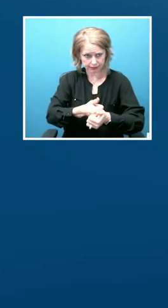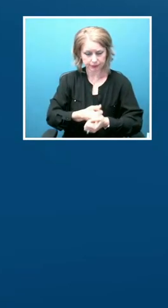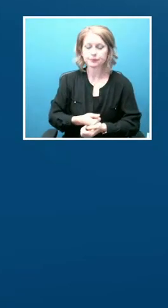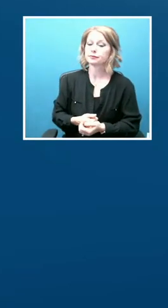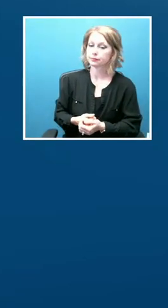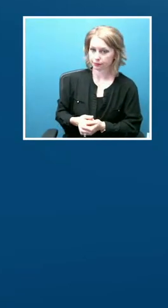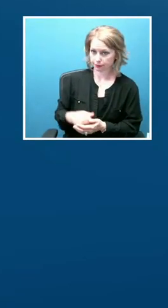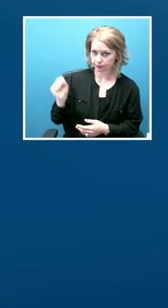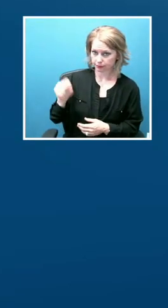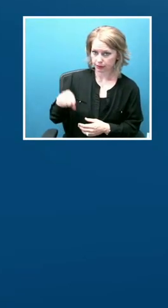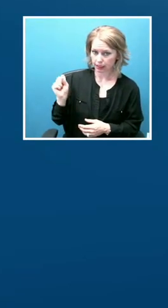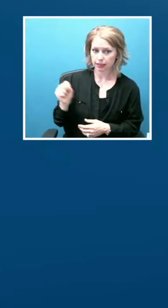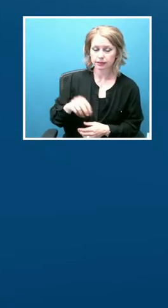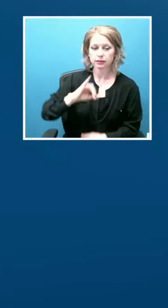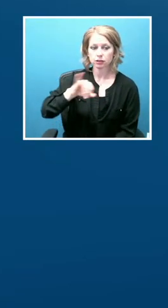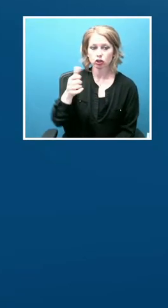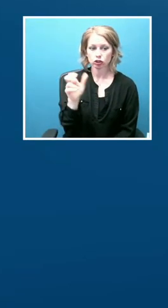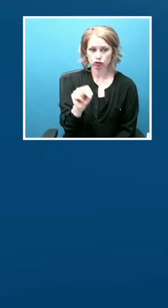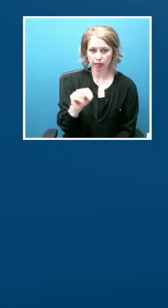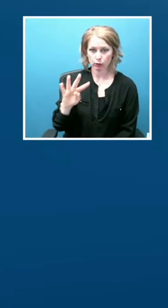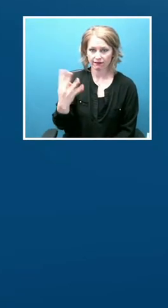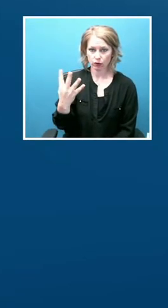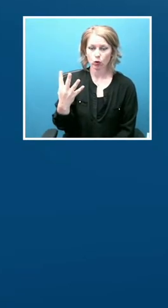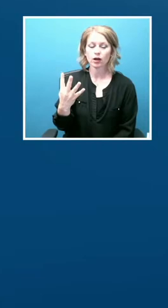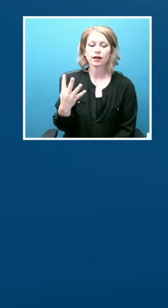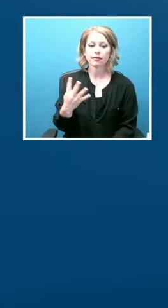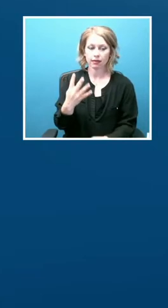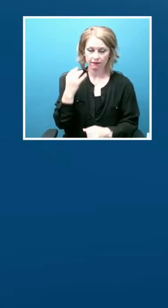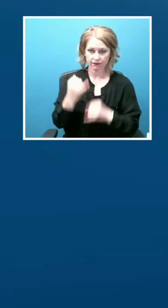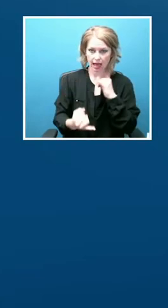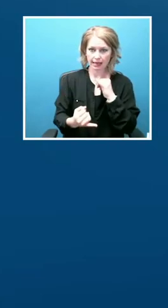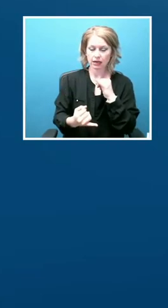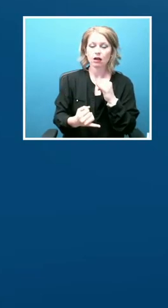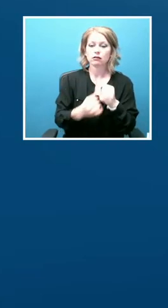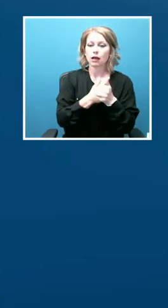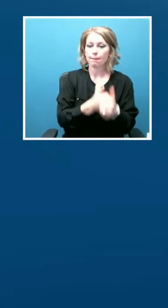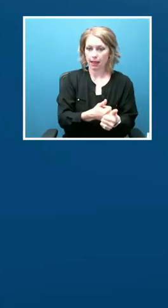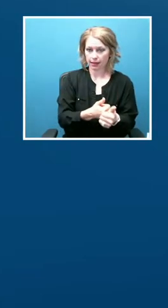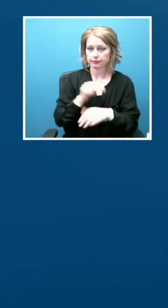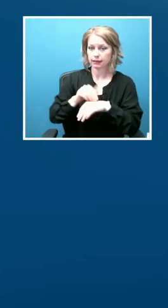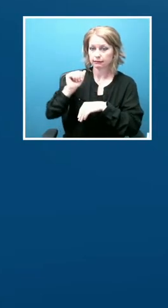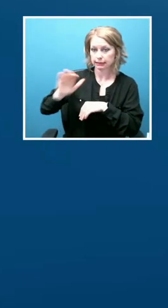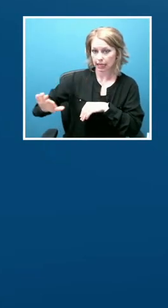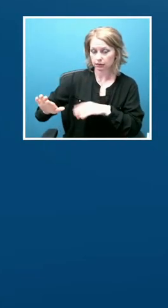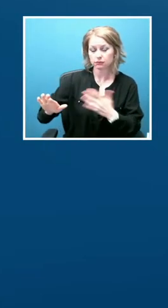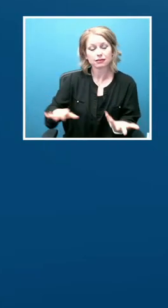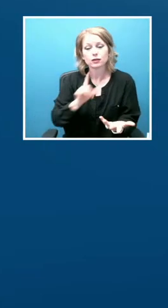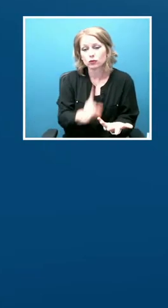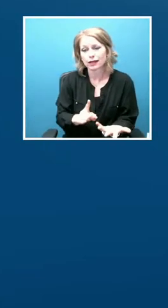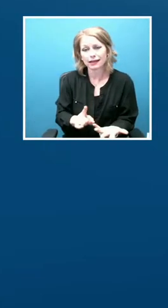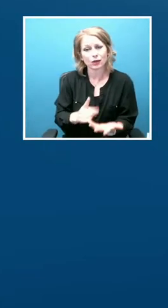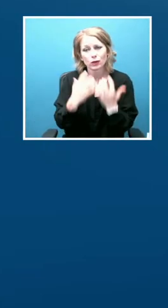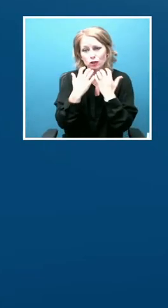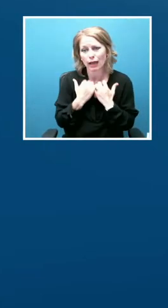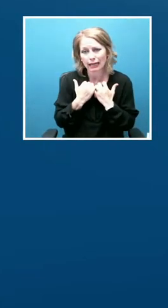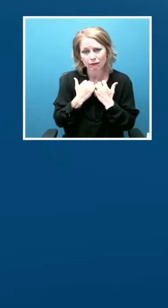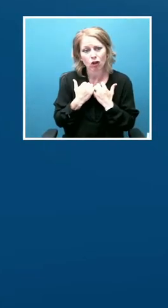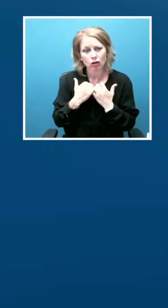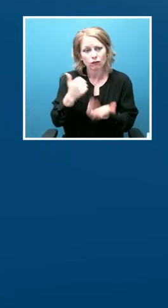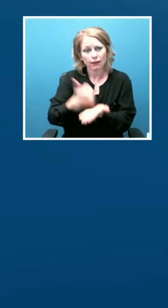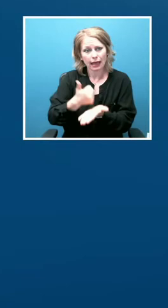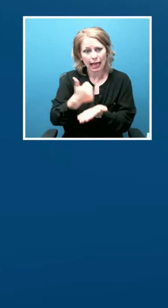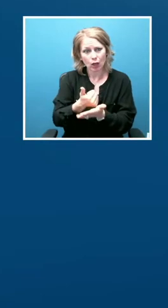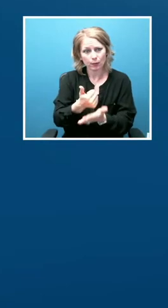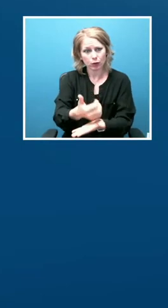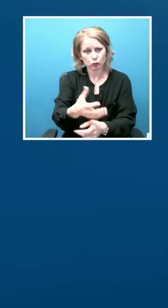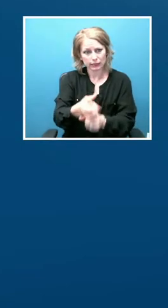We did. January 4th, we made our final compliance and sent it in, and are very grateful for the help that we received from the RBC and